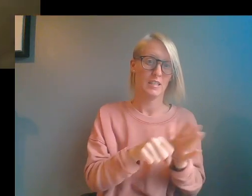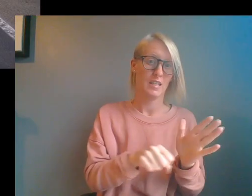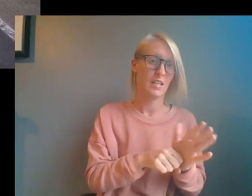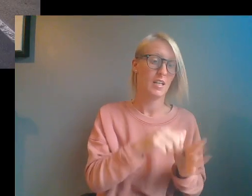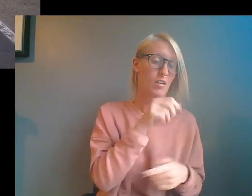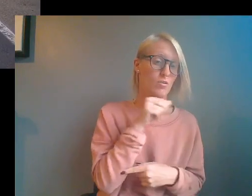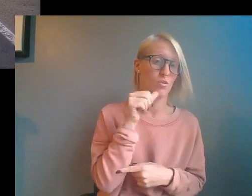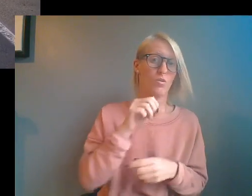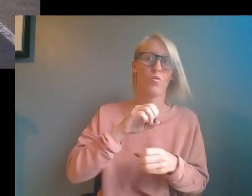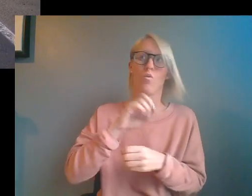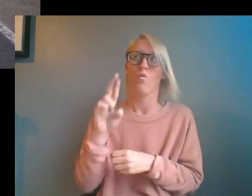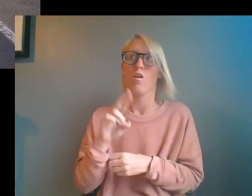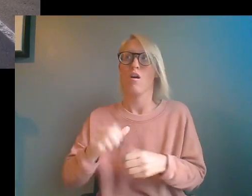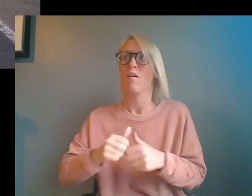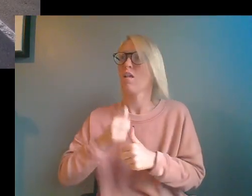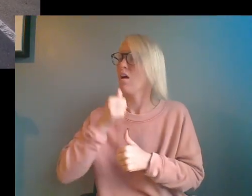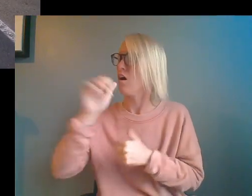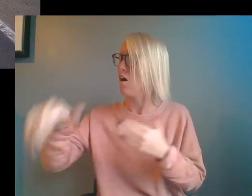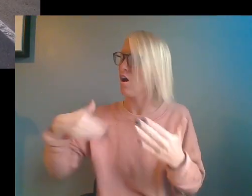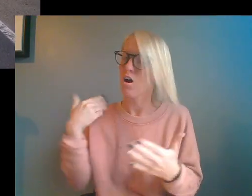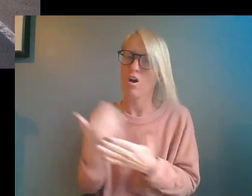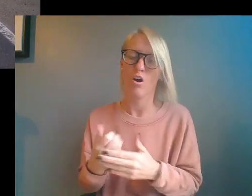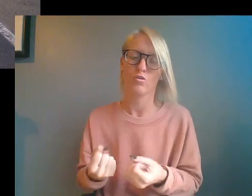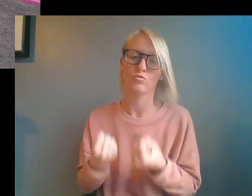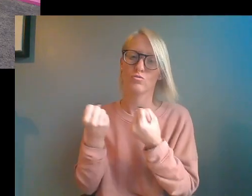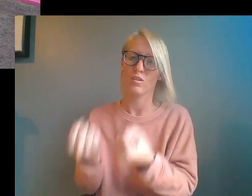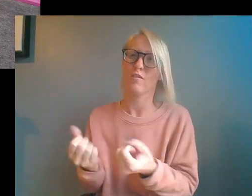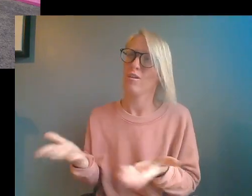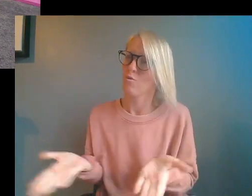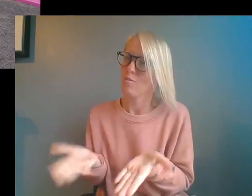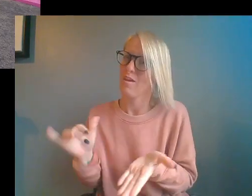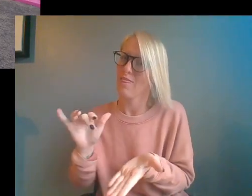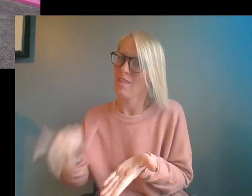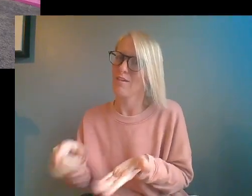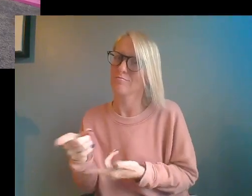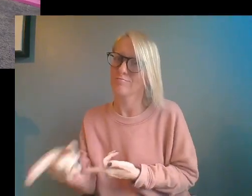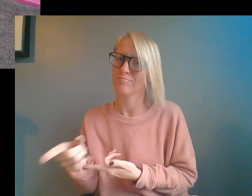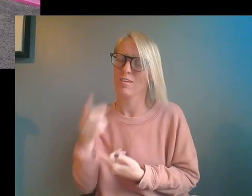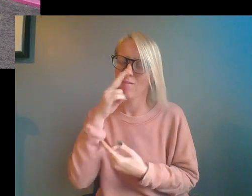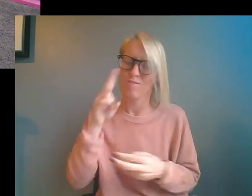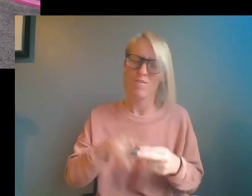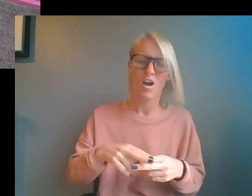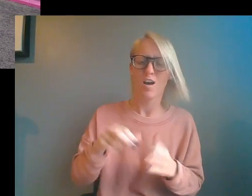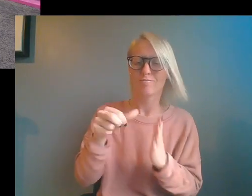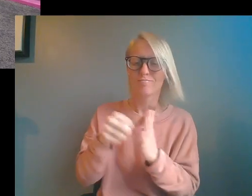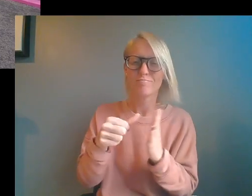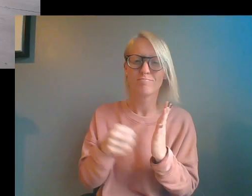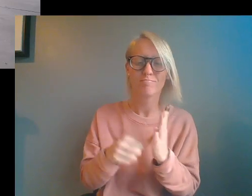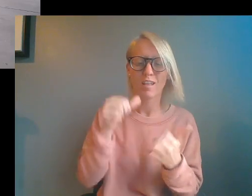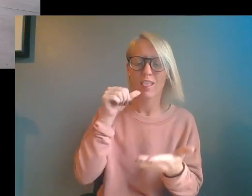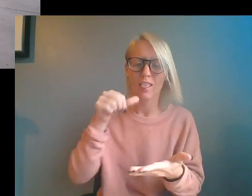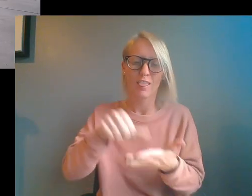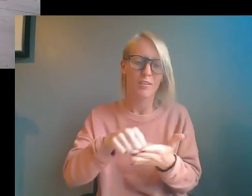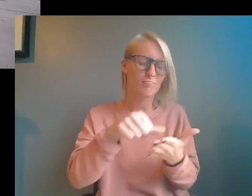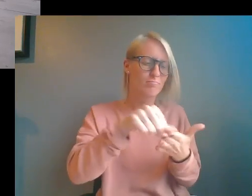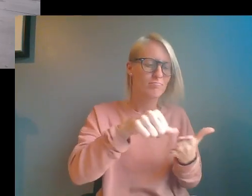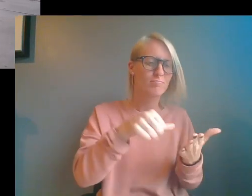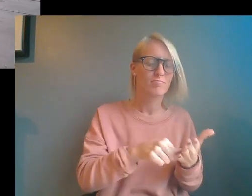drive. I recommend the one for the entire drive as it's a lot of fun to stop and get stamps and little trinkets that they give you.